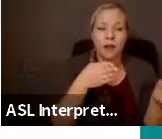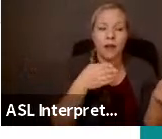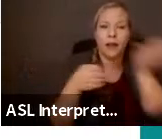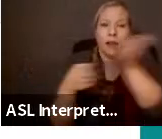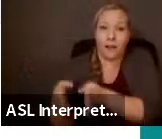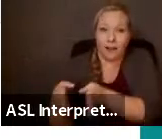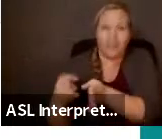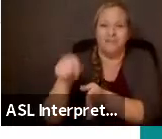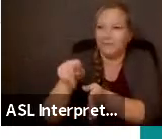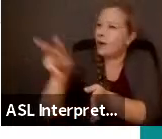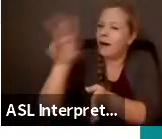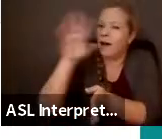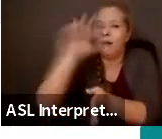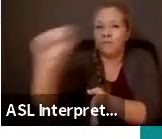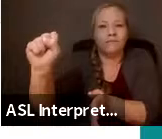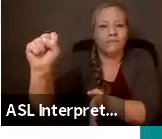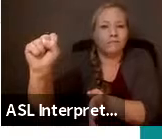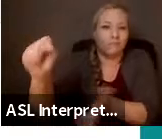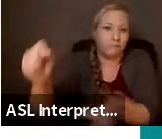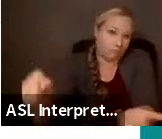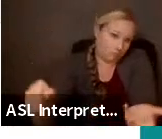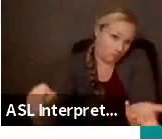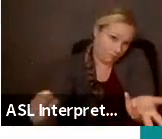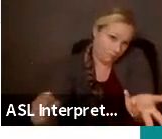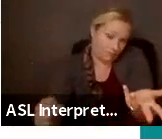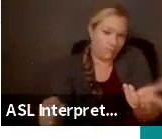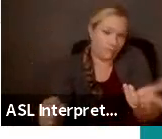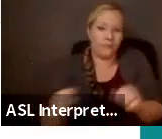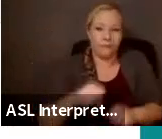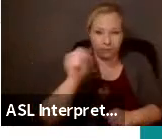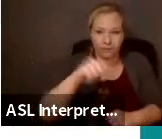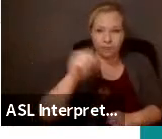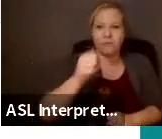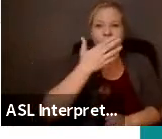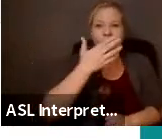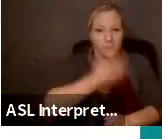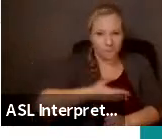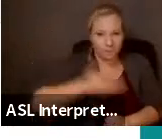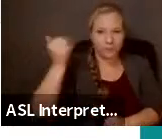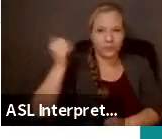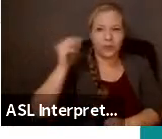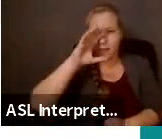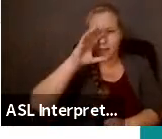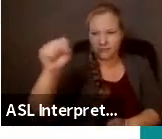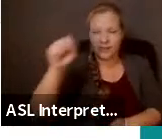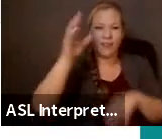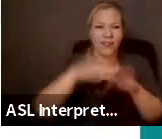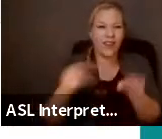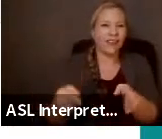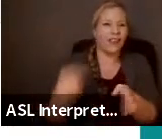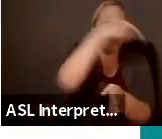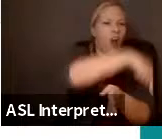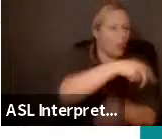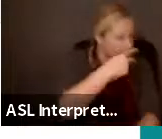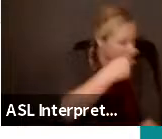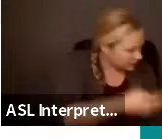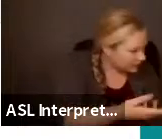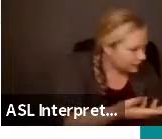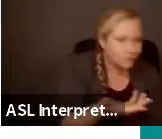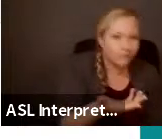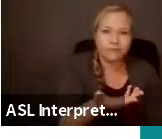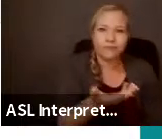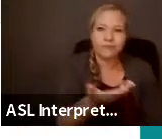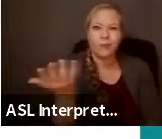transportation users. and I would argue more attractive than the downstream kind of, you know, West